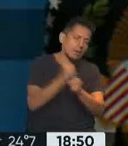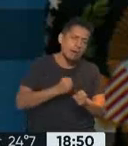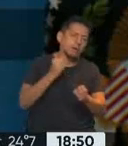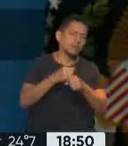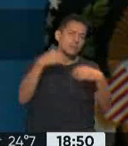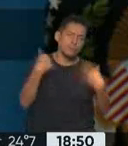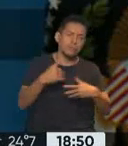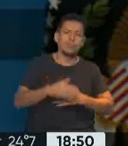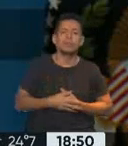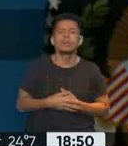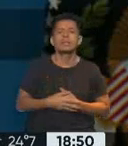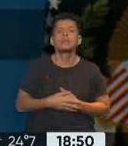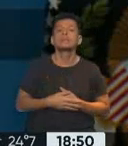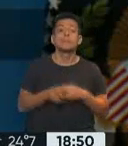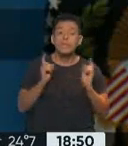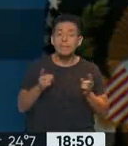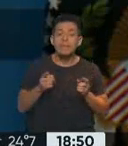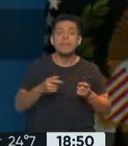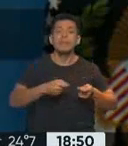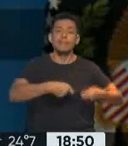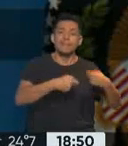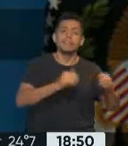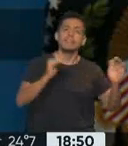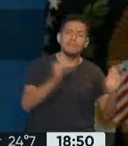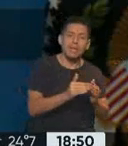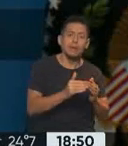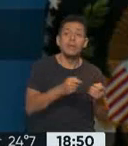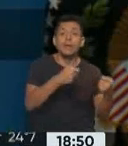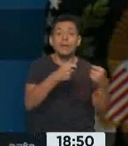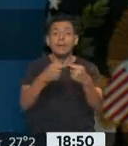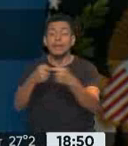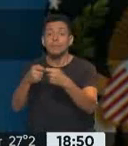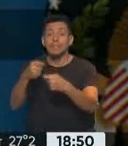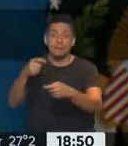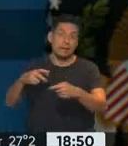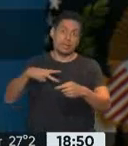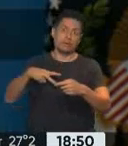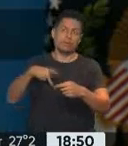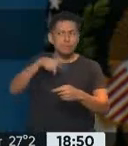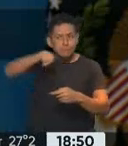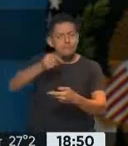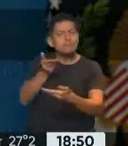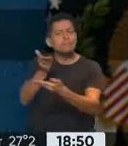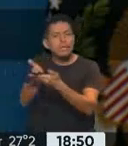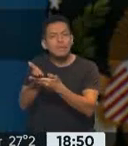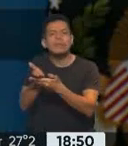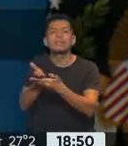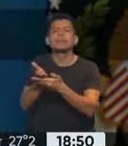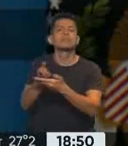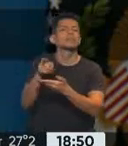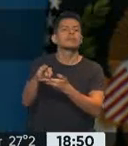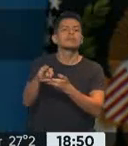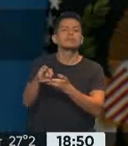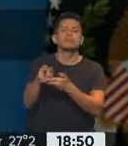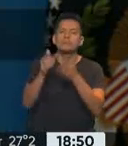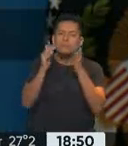and lower the deficit by asking large corporations and the wealthiest Americans to not engage in price gouging and